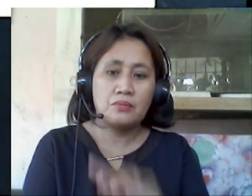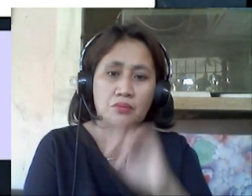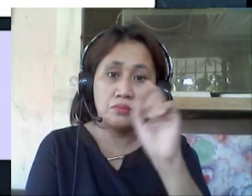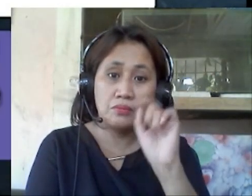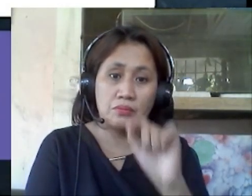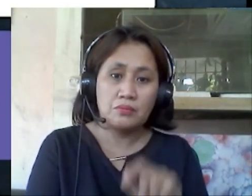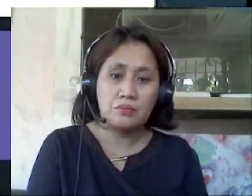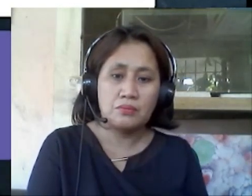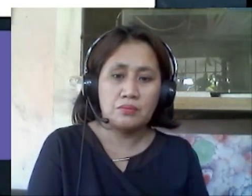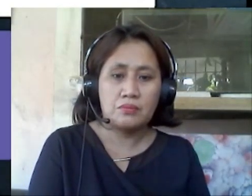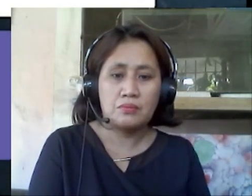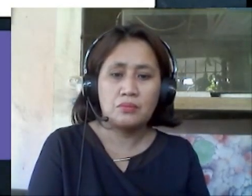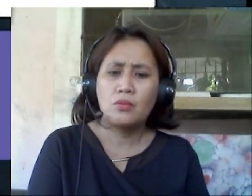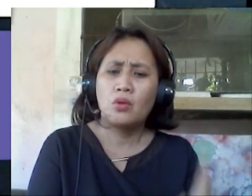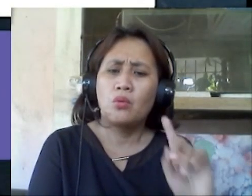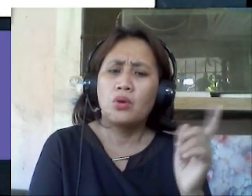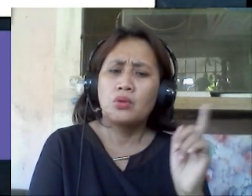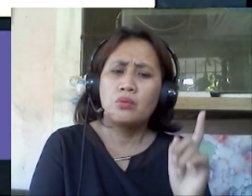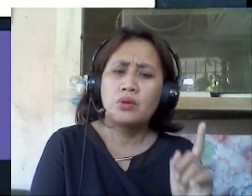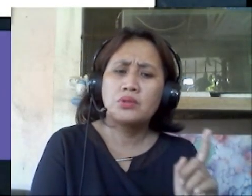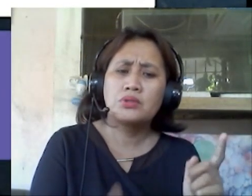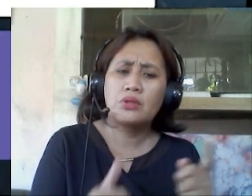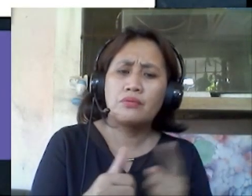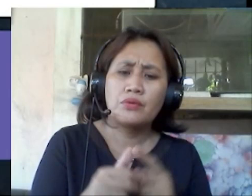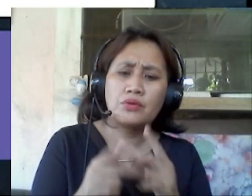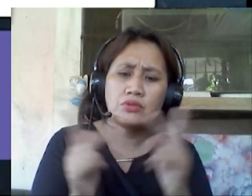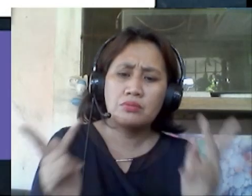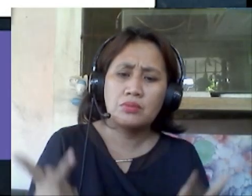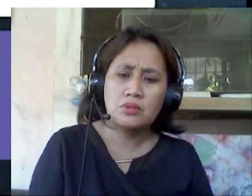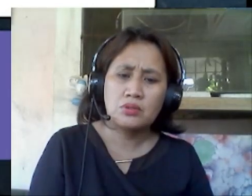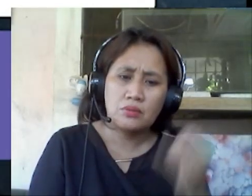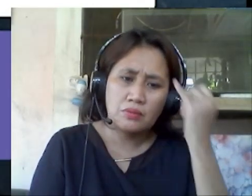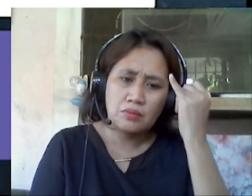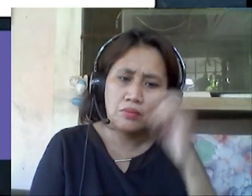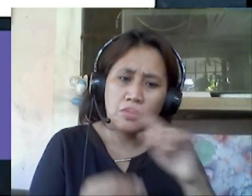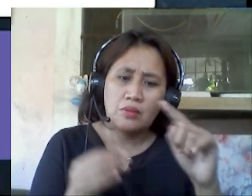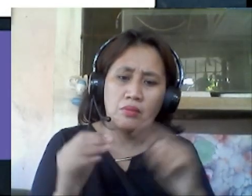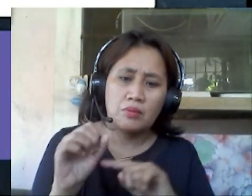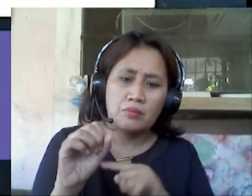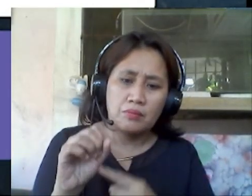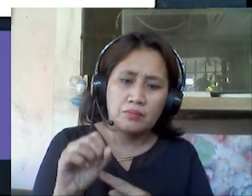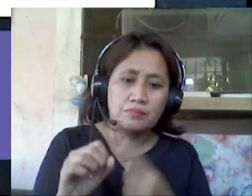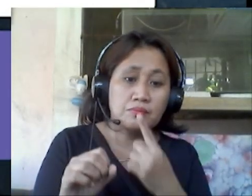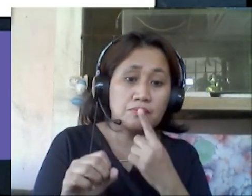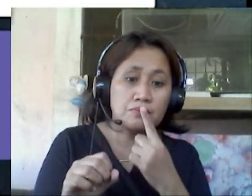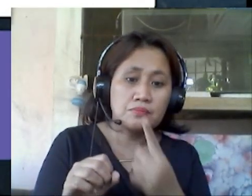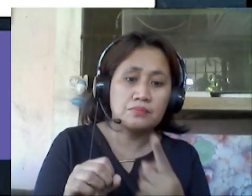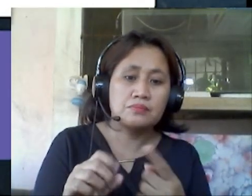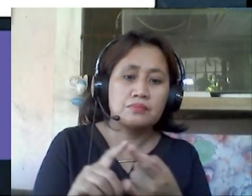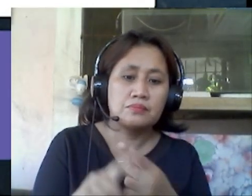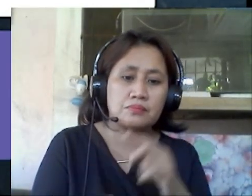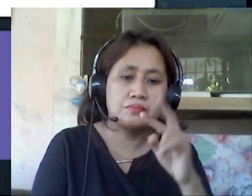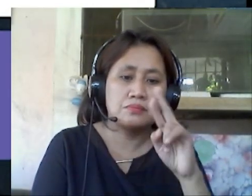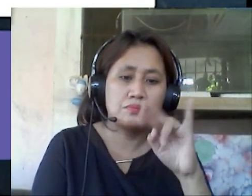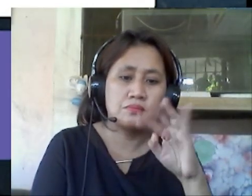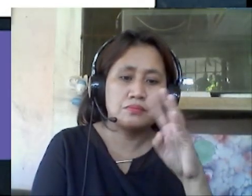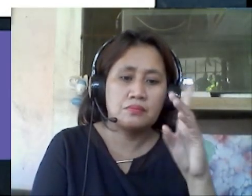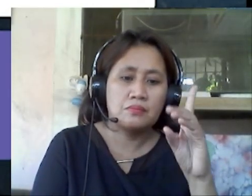number 1. What was the first piece of information about the source mentioned in the riddle?